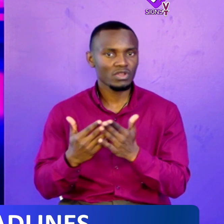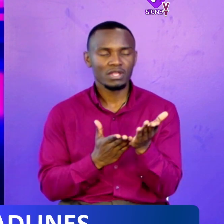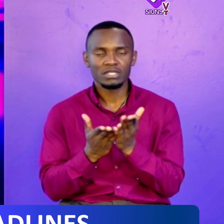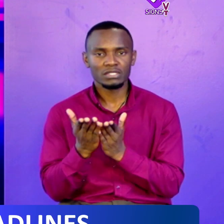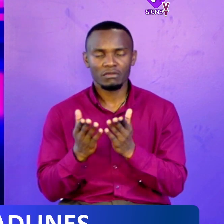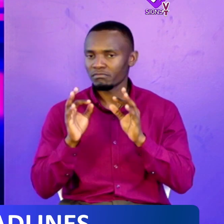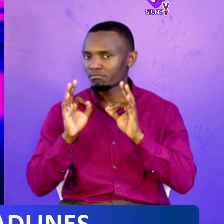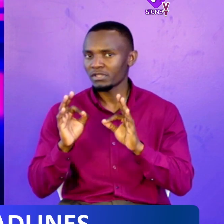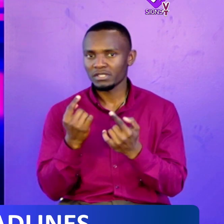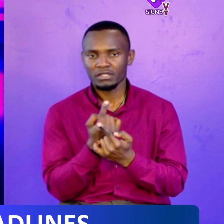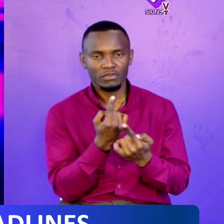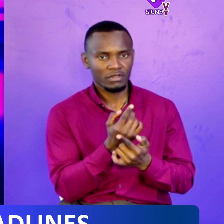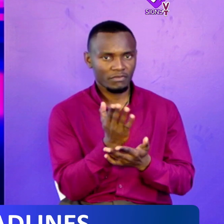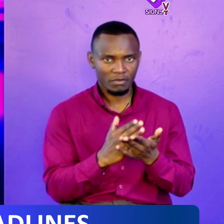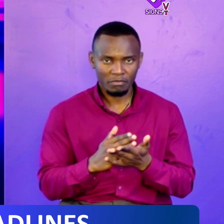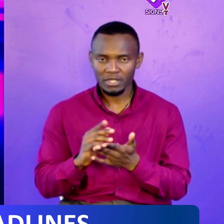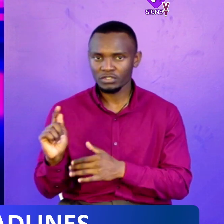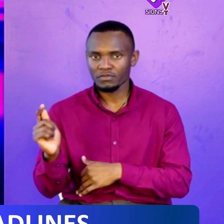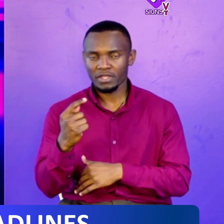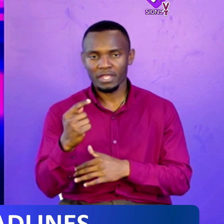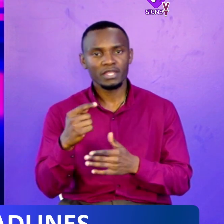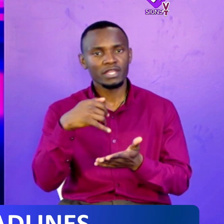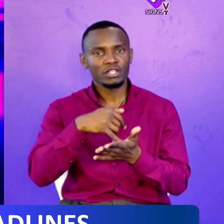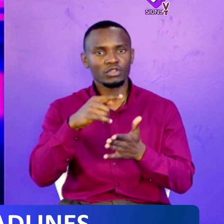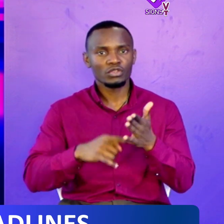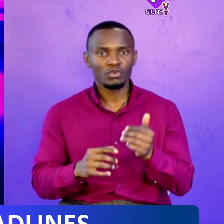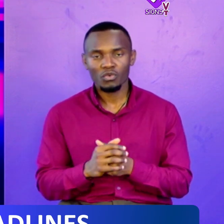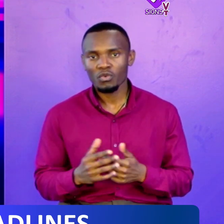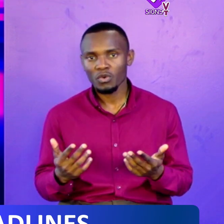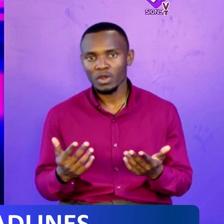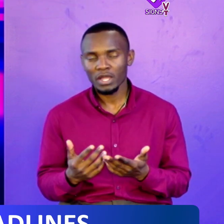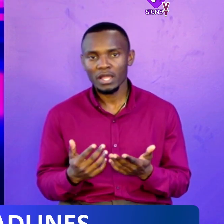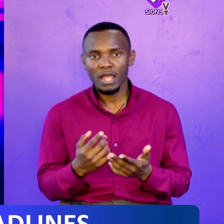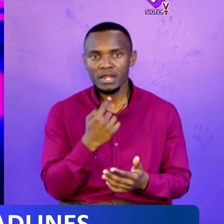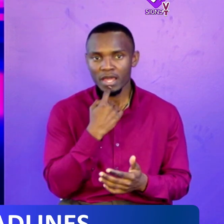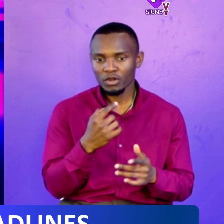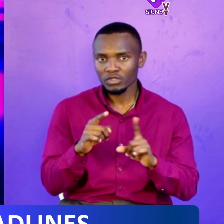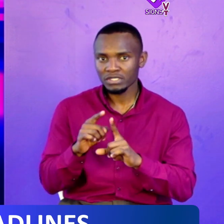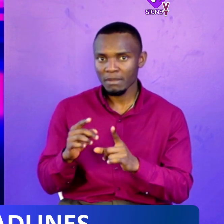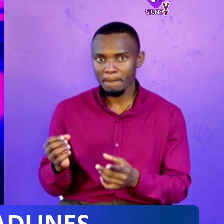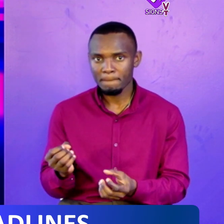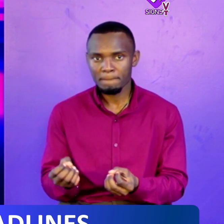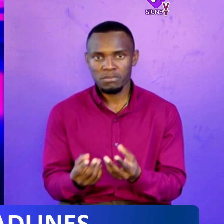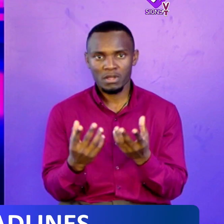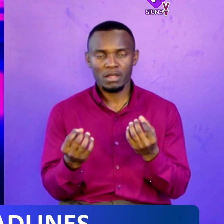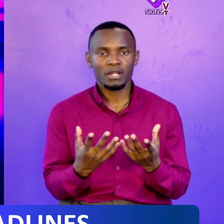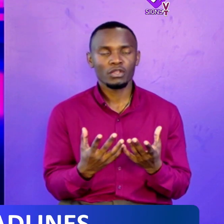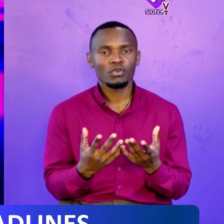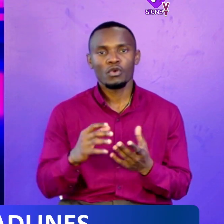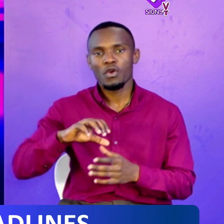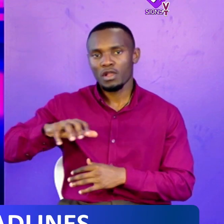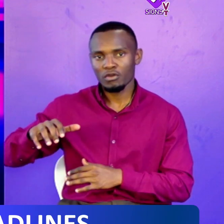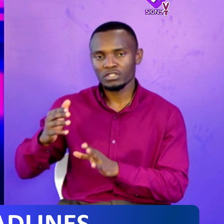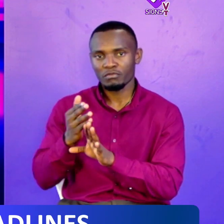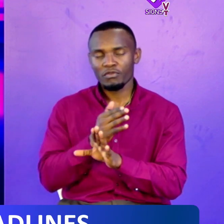of Kenya, including Narok and Baringo counties, before taking up his final mission in